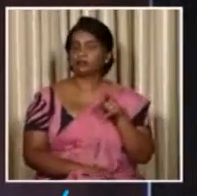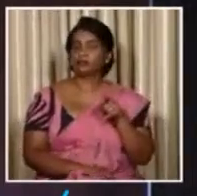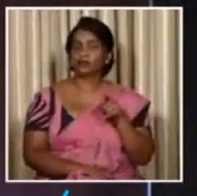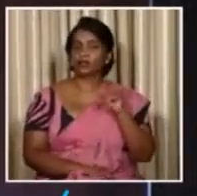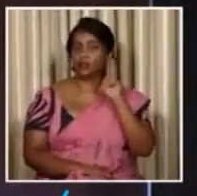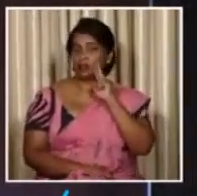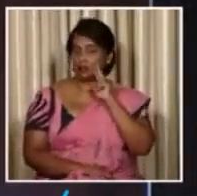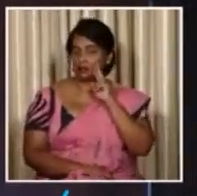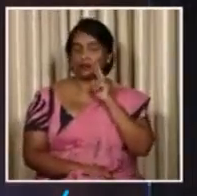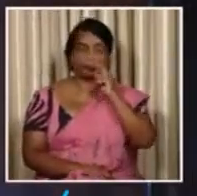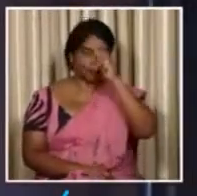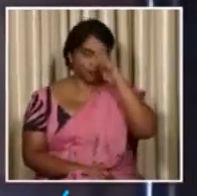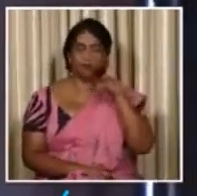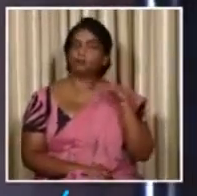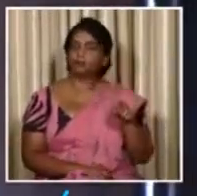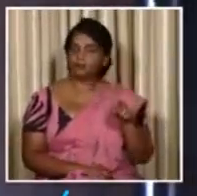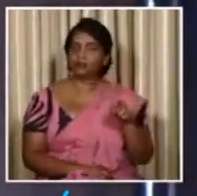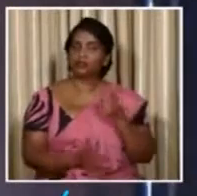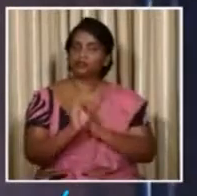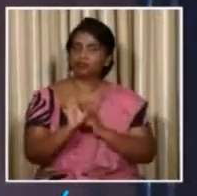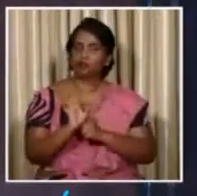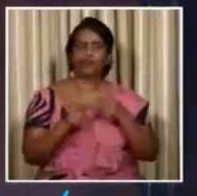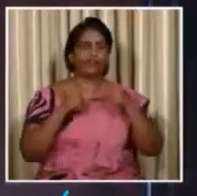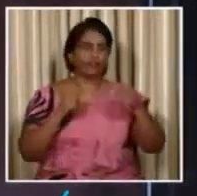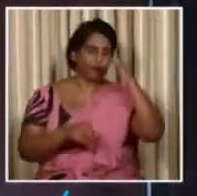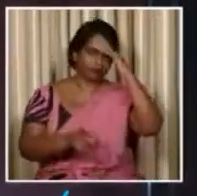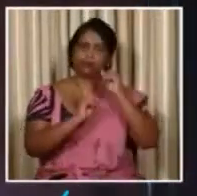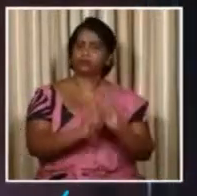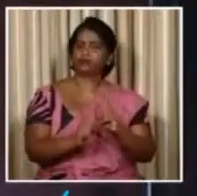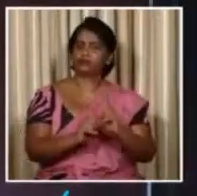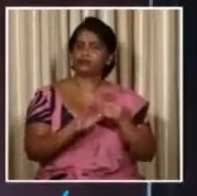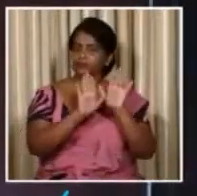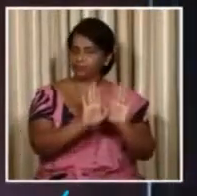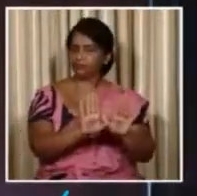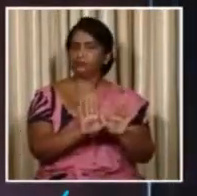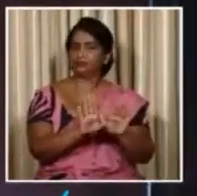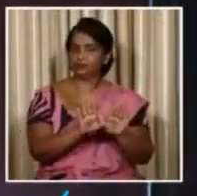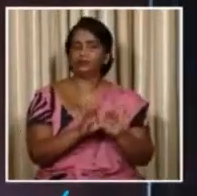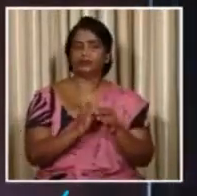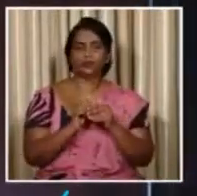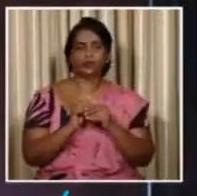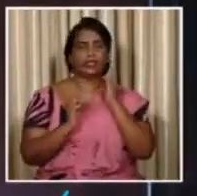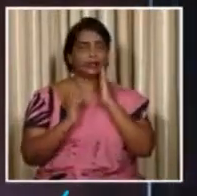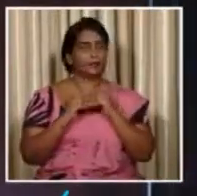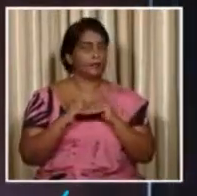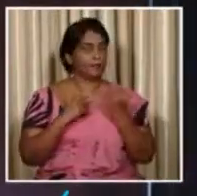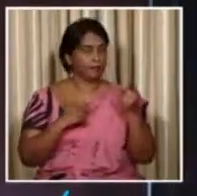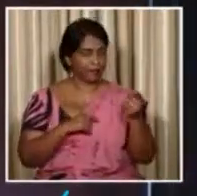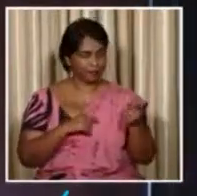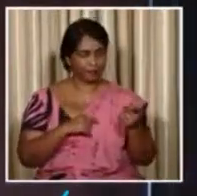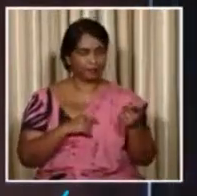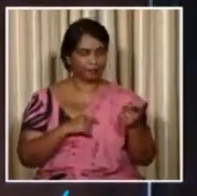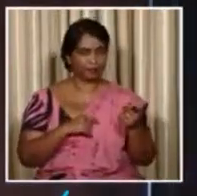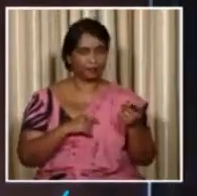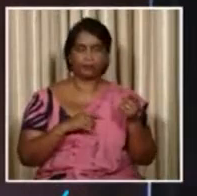of the opposition. I distinctly remember a Sunday Times article at that time in its very popular 5th column discussing